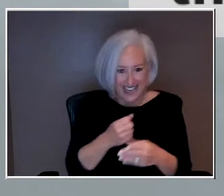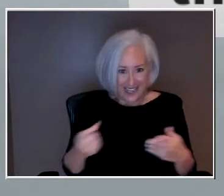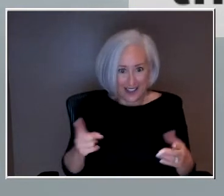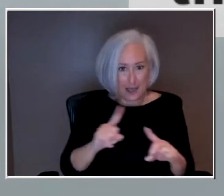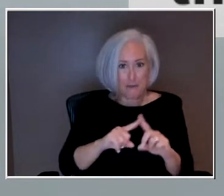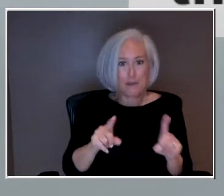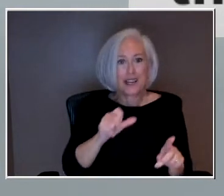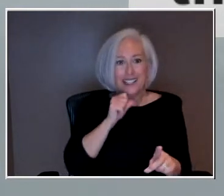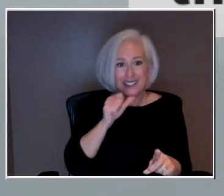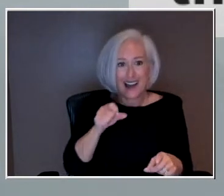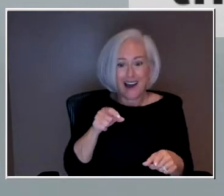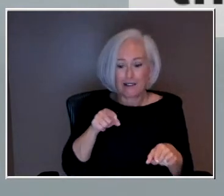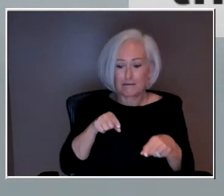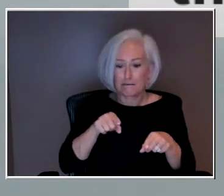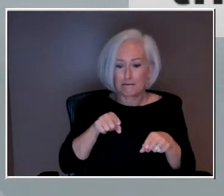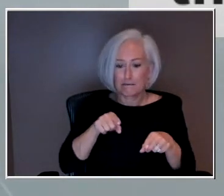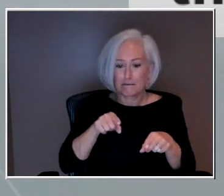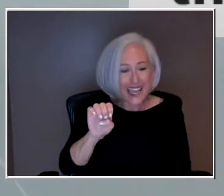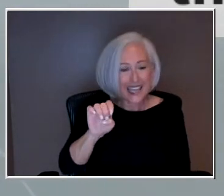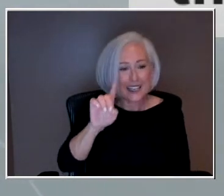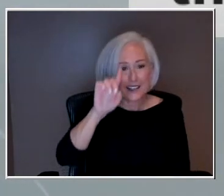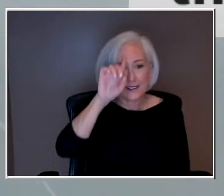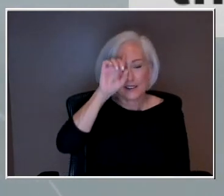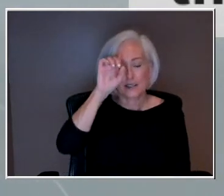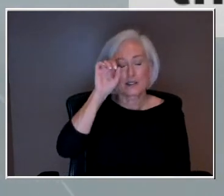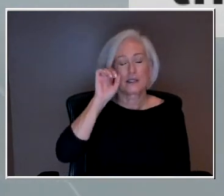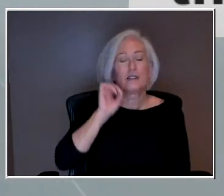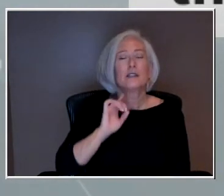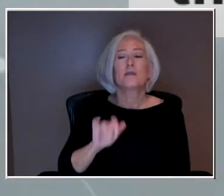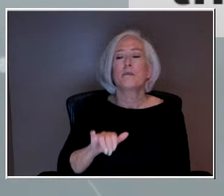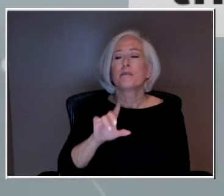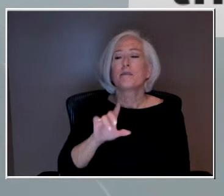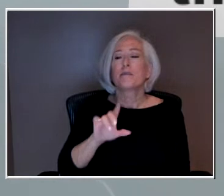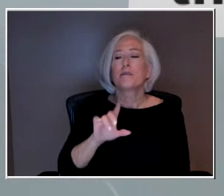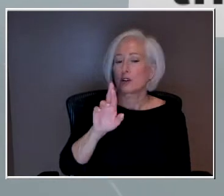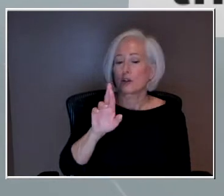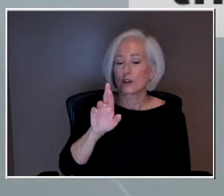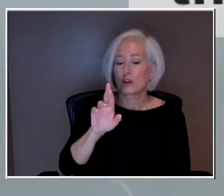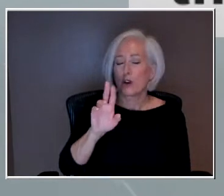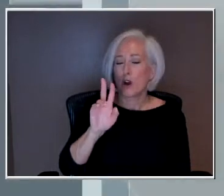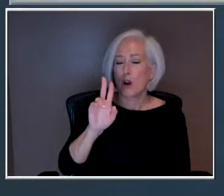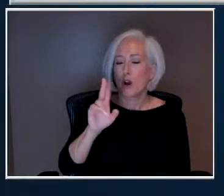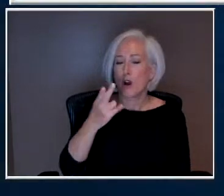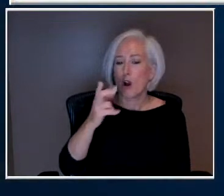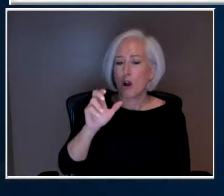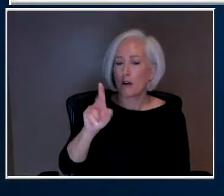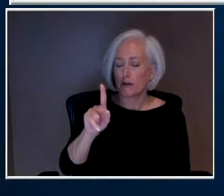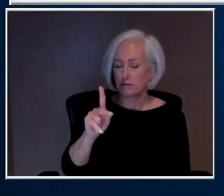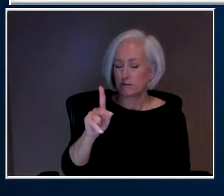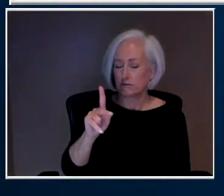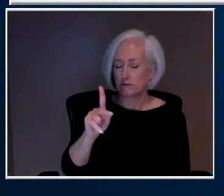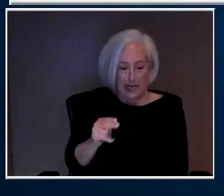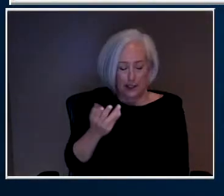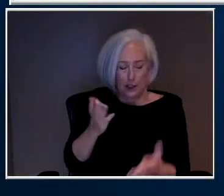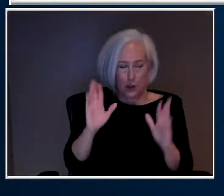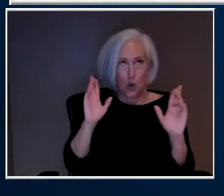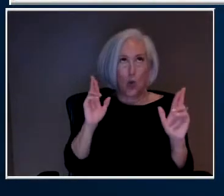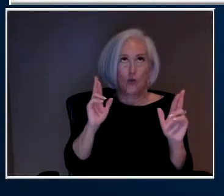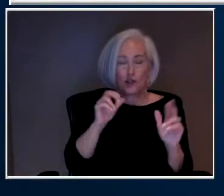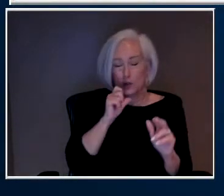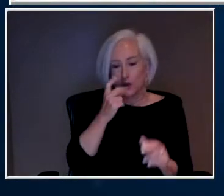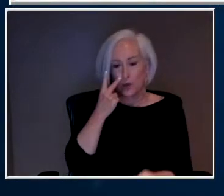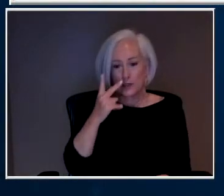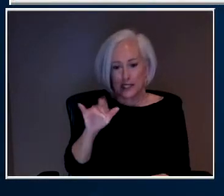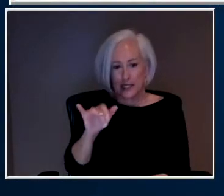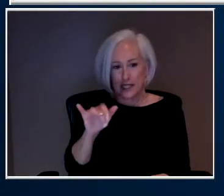lake. Dr. Hawkinson, okay, Kansas, we hopefully won't see too many of those cases. We have plenty of raccoons, possums, and foxes. Are